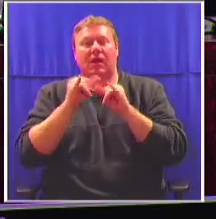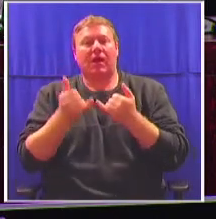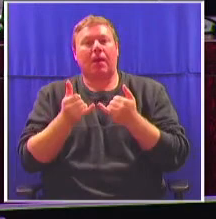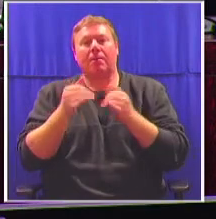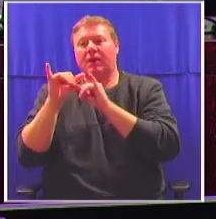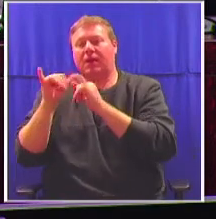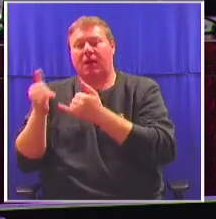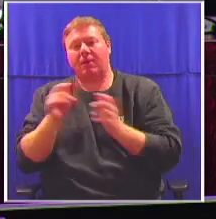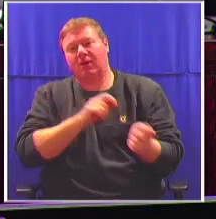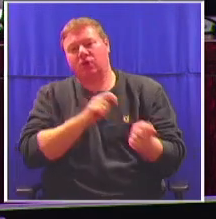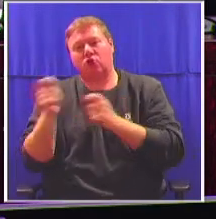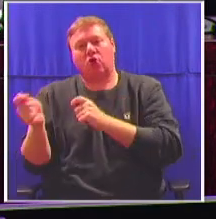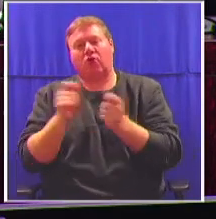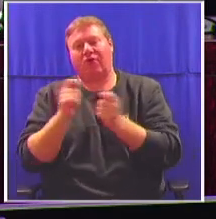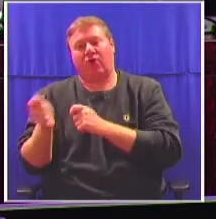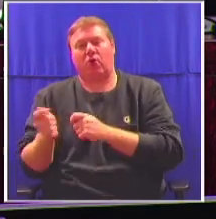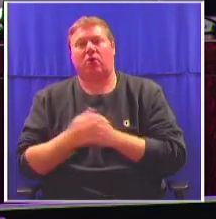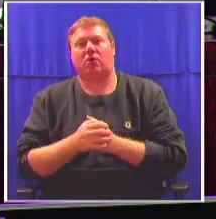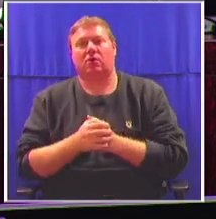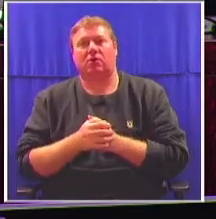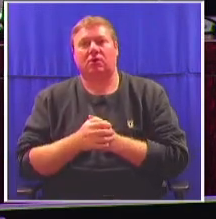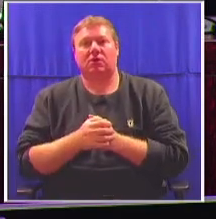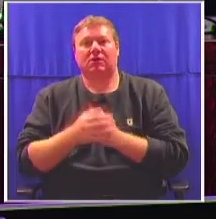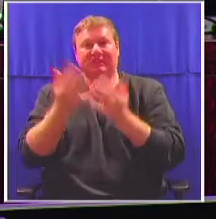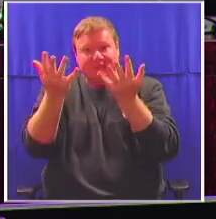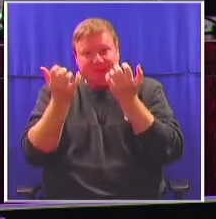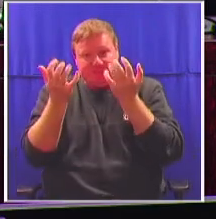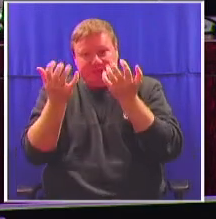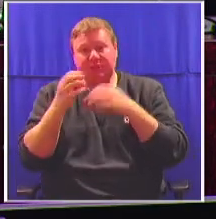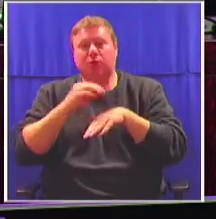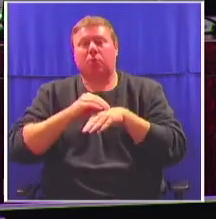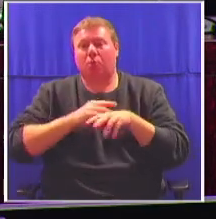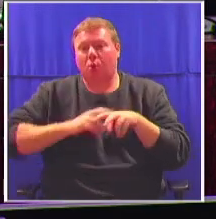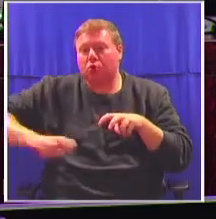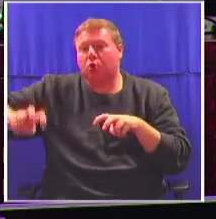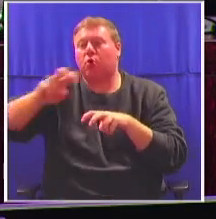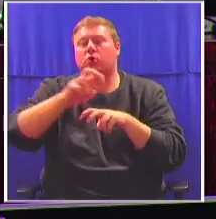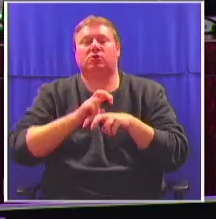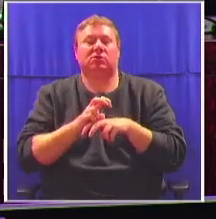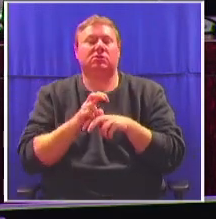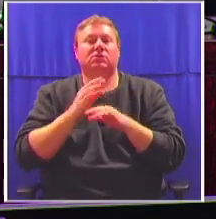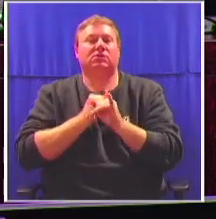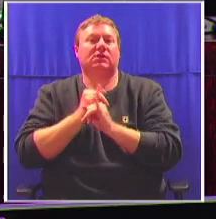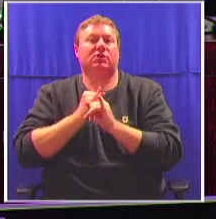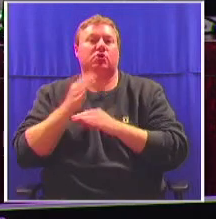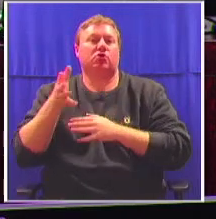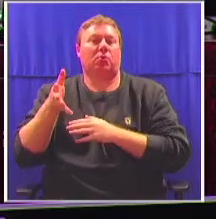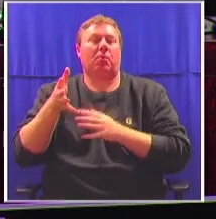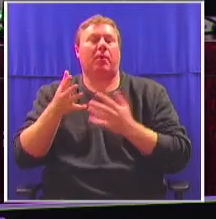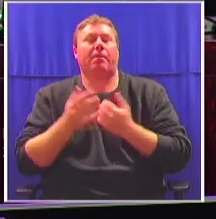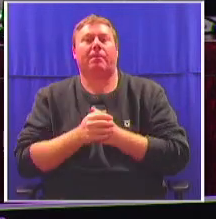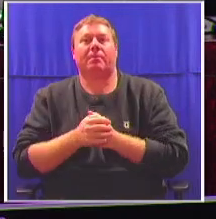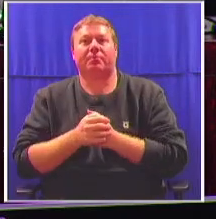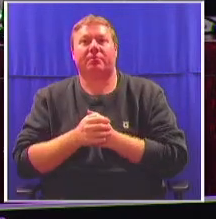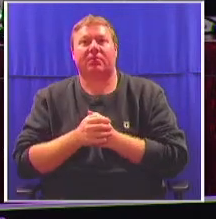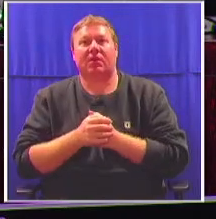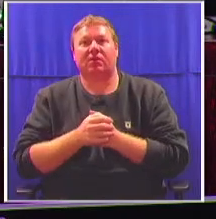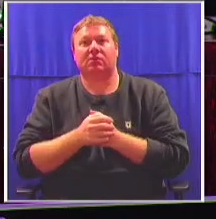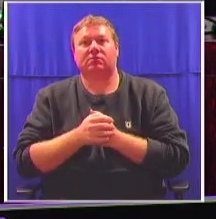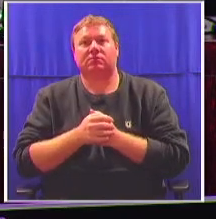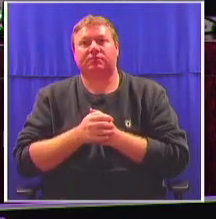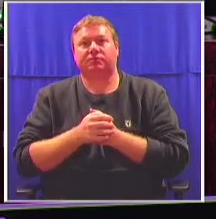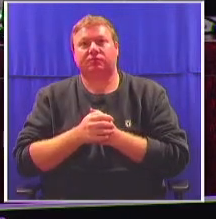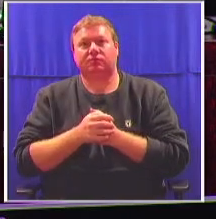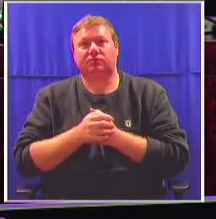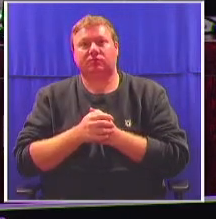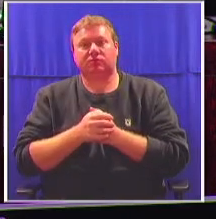visas. Attracting more tourists, growing the tourism economy, and creating